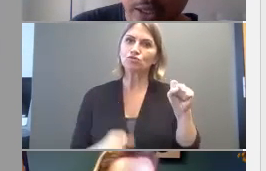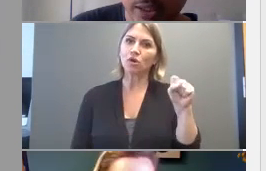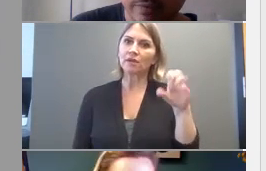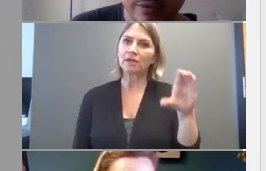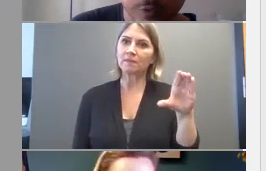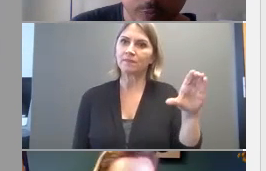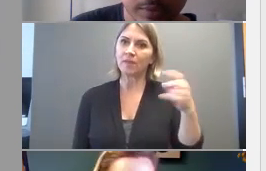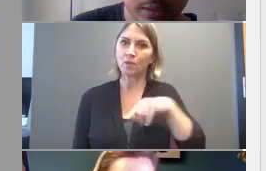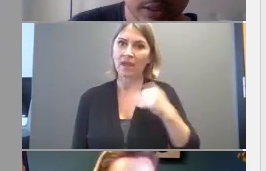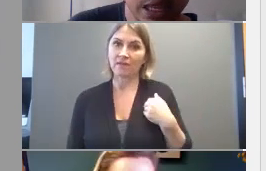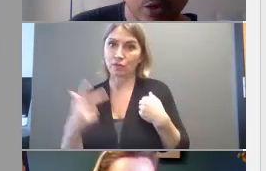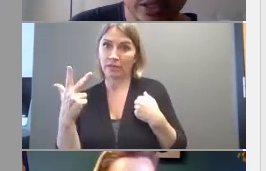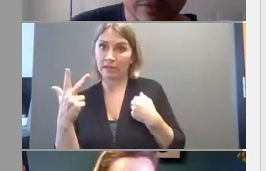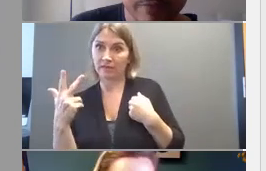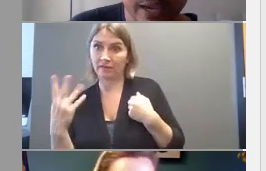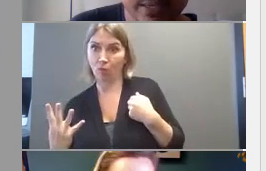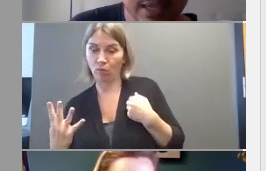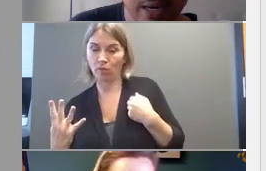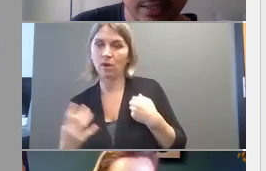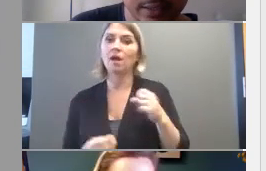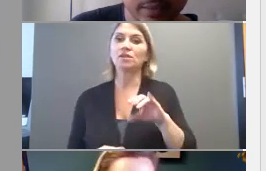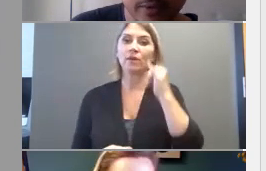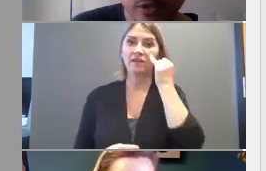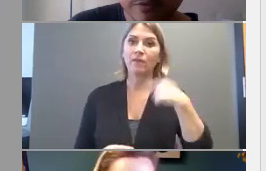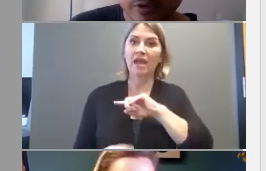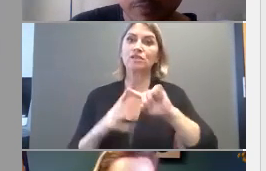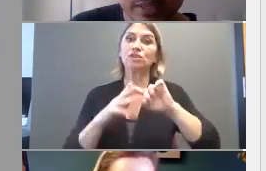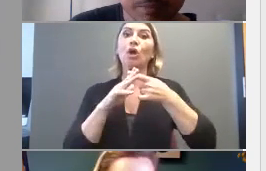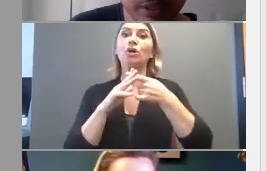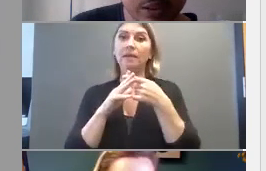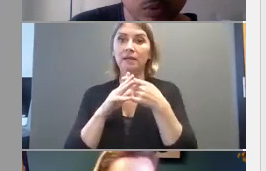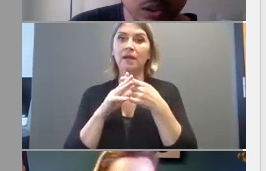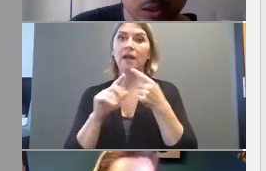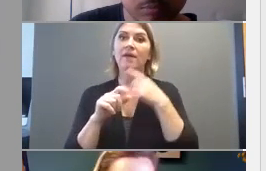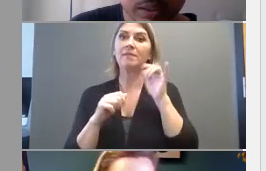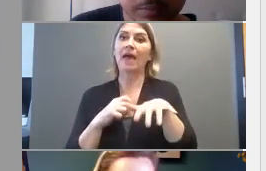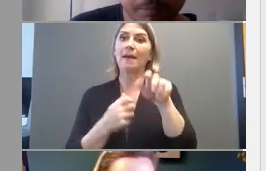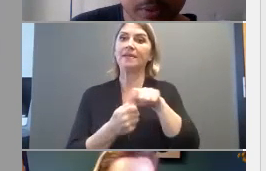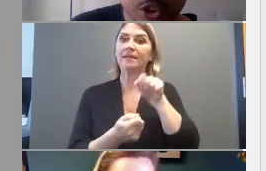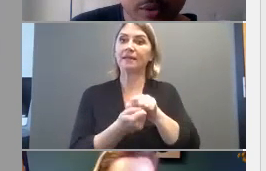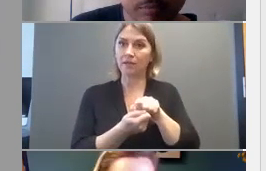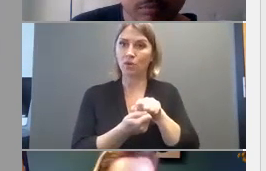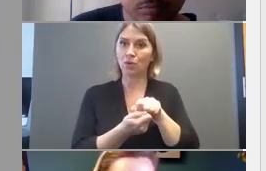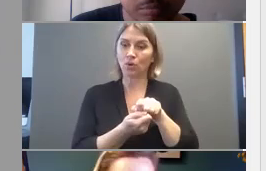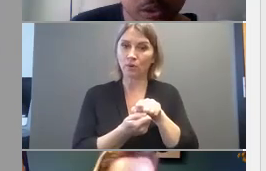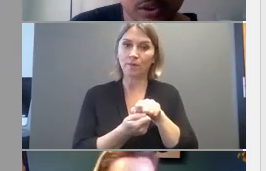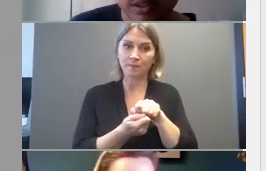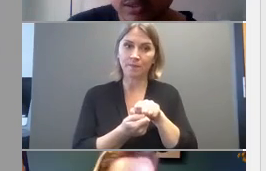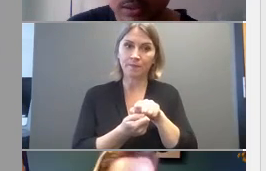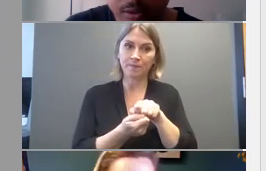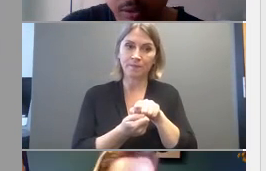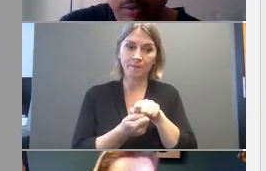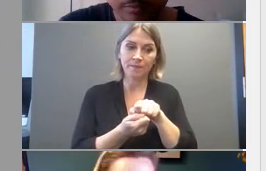have 3 and then we have 4. Now, if we had started from this particular,